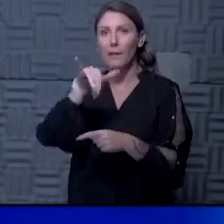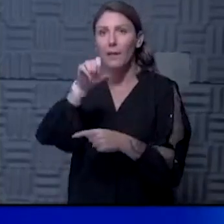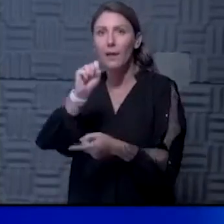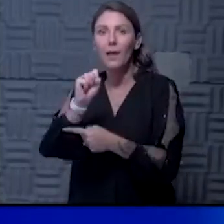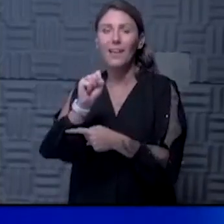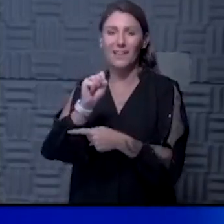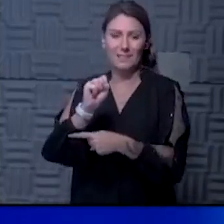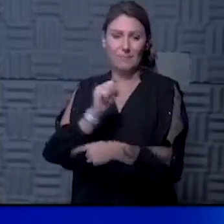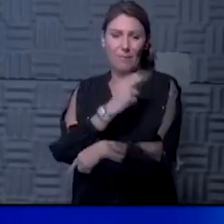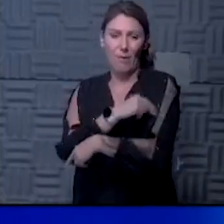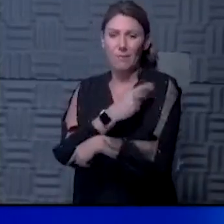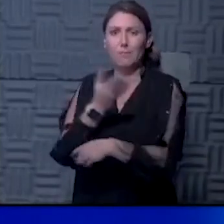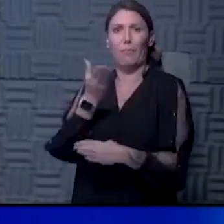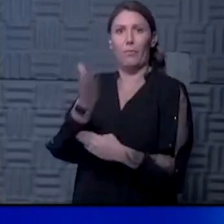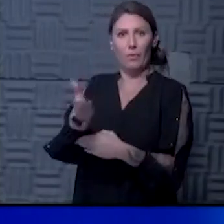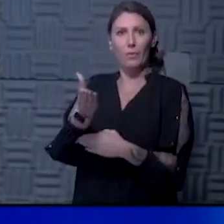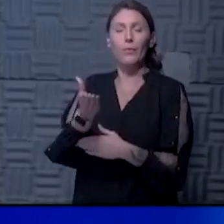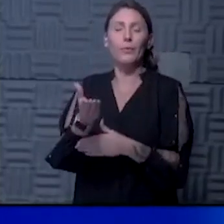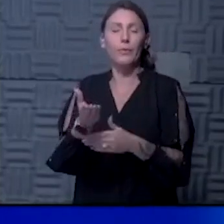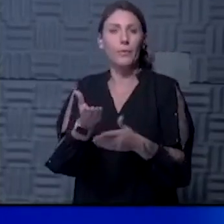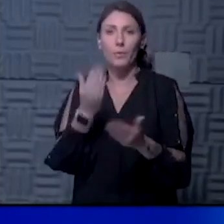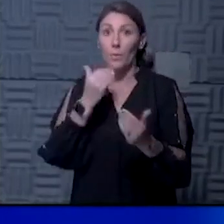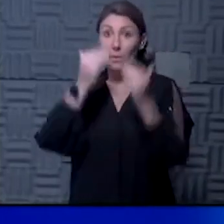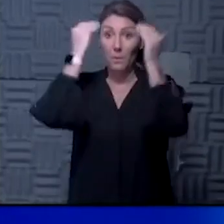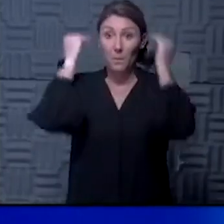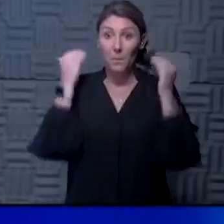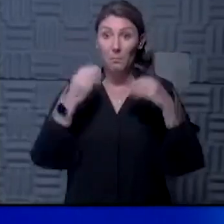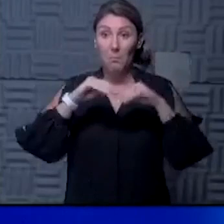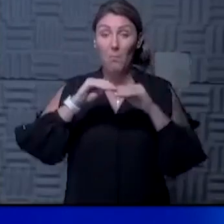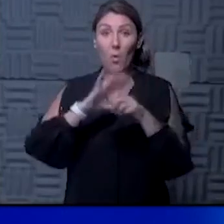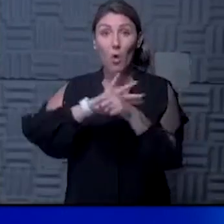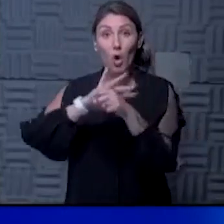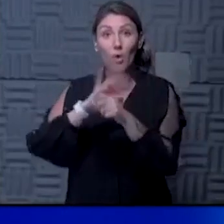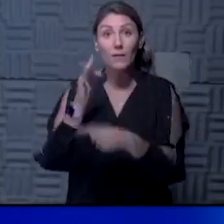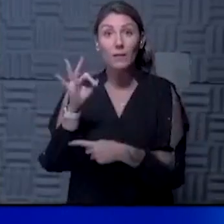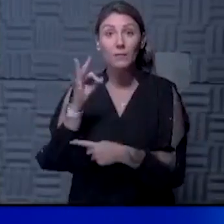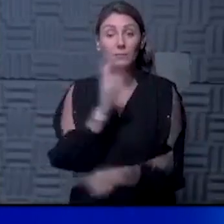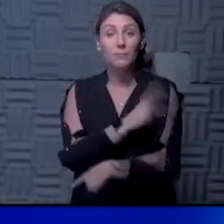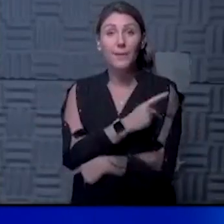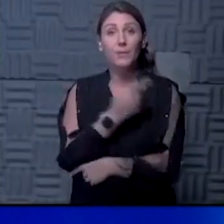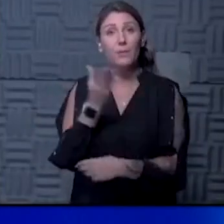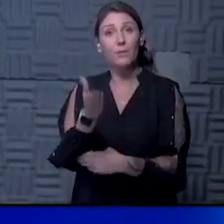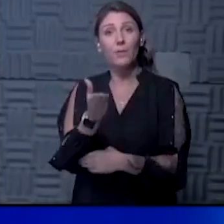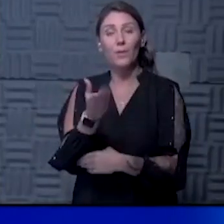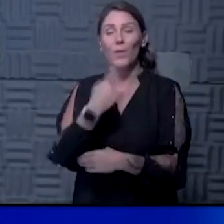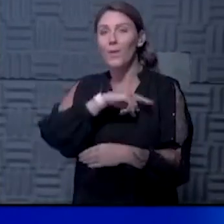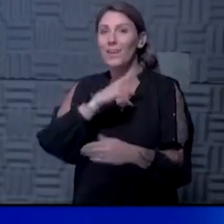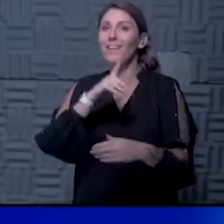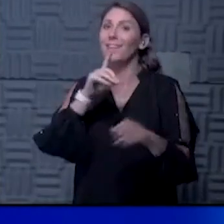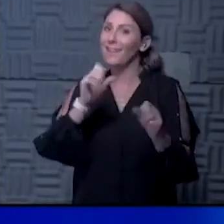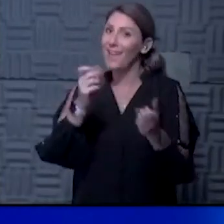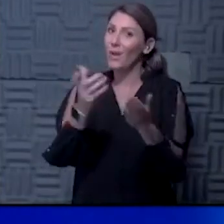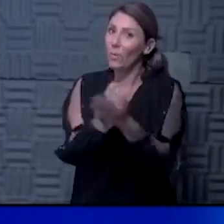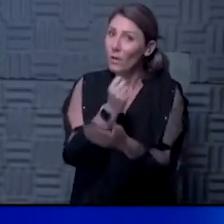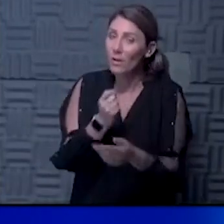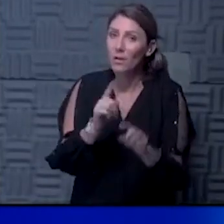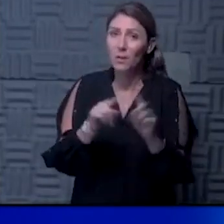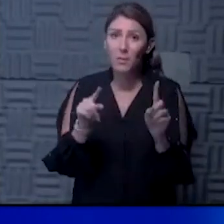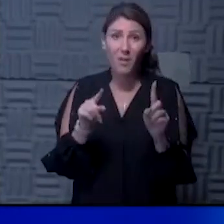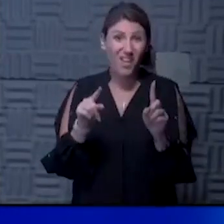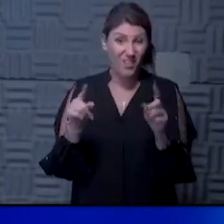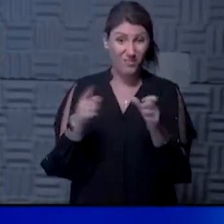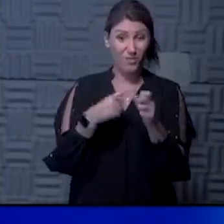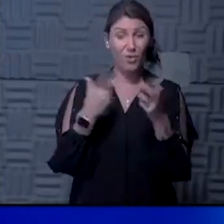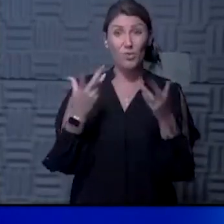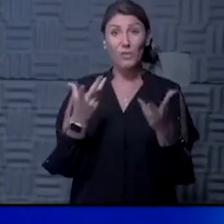our hospital there, HaysMed, had a lot more COVID patients in it. I think we can win the battle, but the first battle we